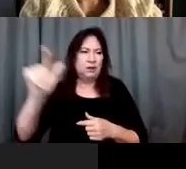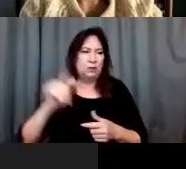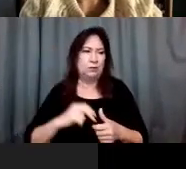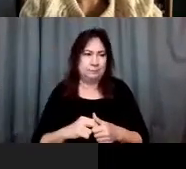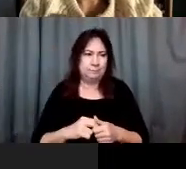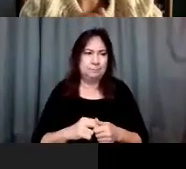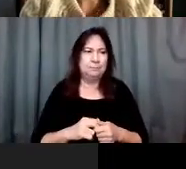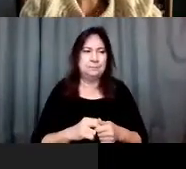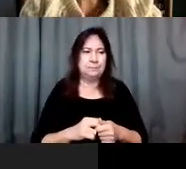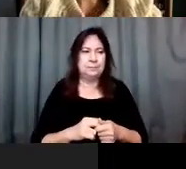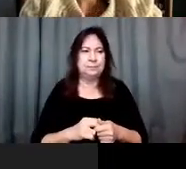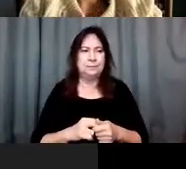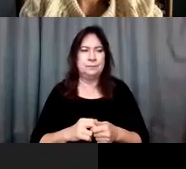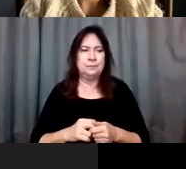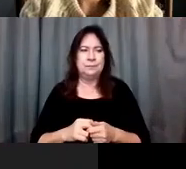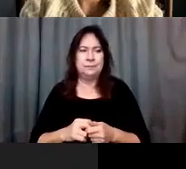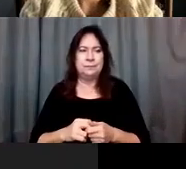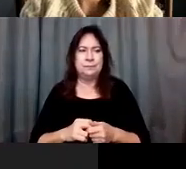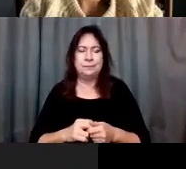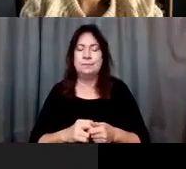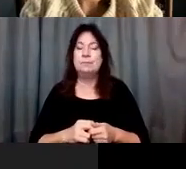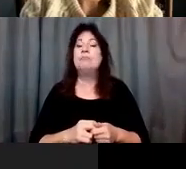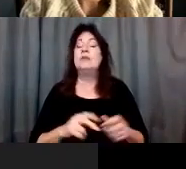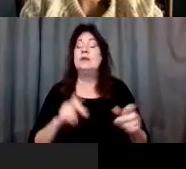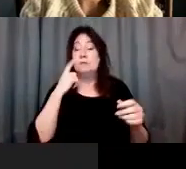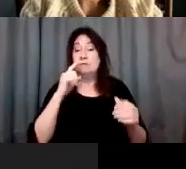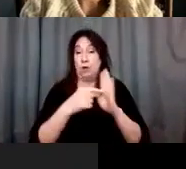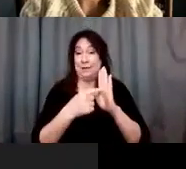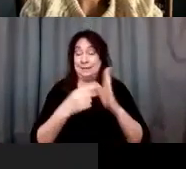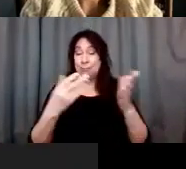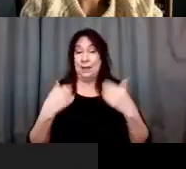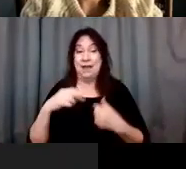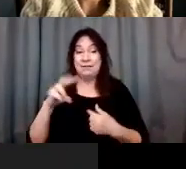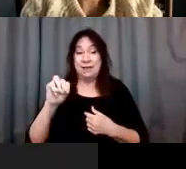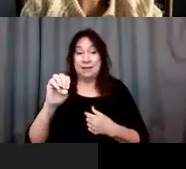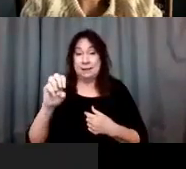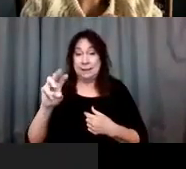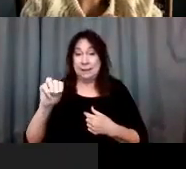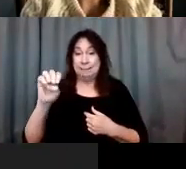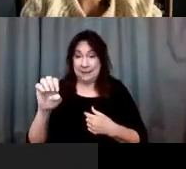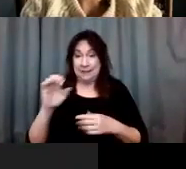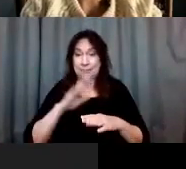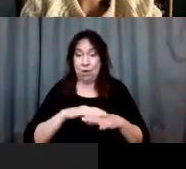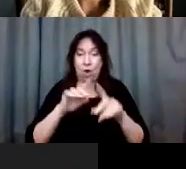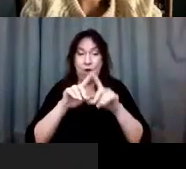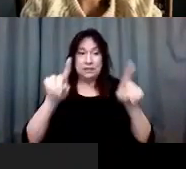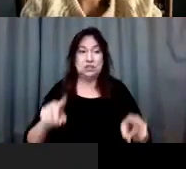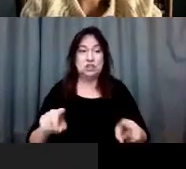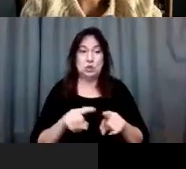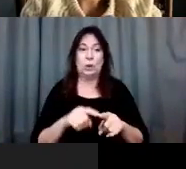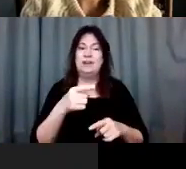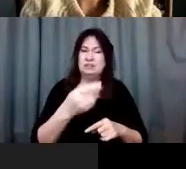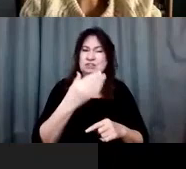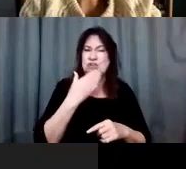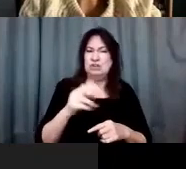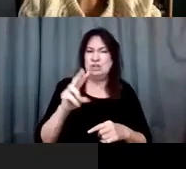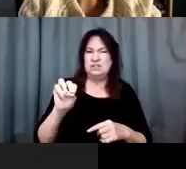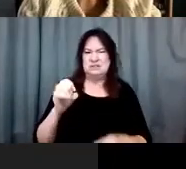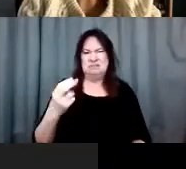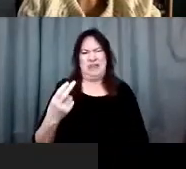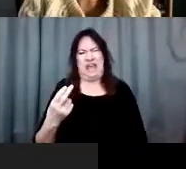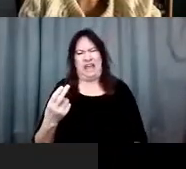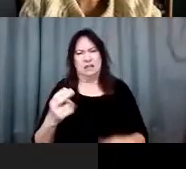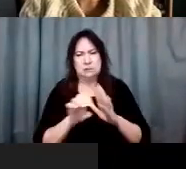So for example, I have a meme on the screen, and here's a meh example of how you would provide some